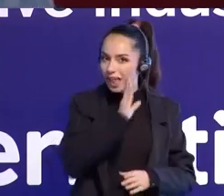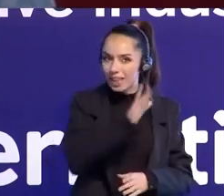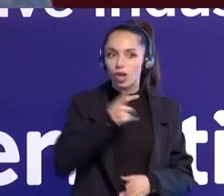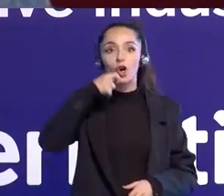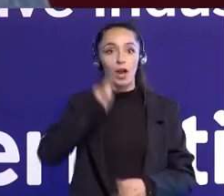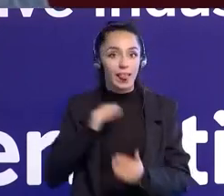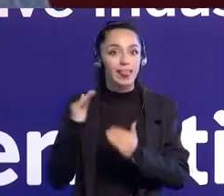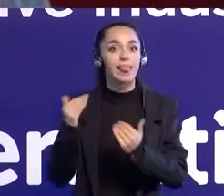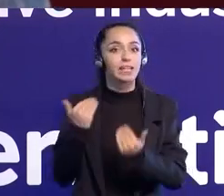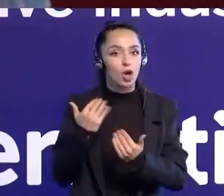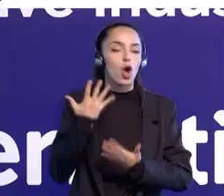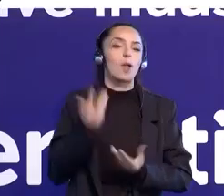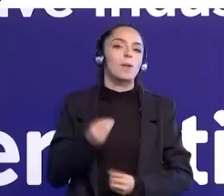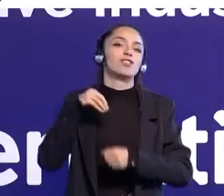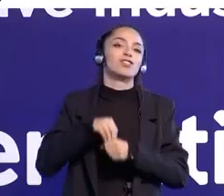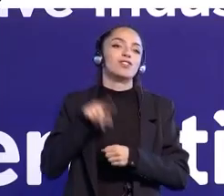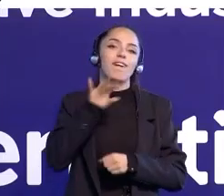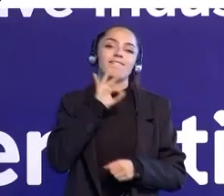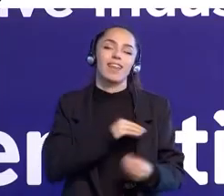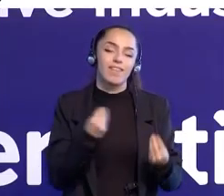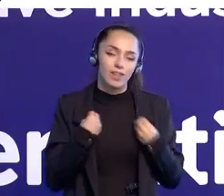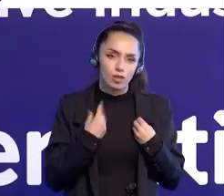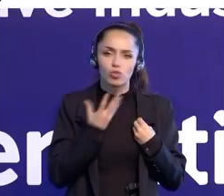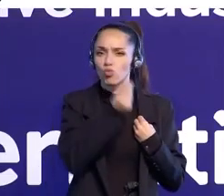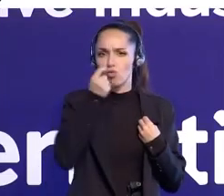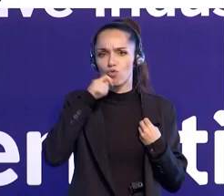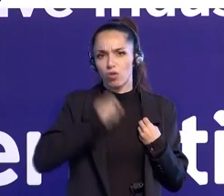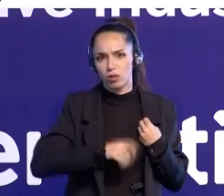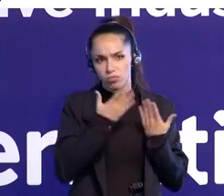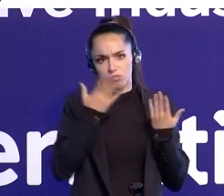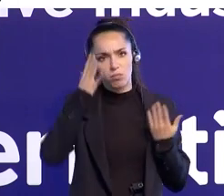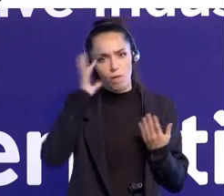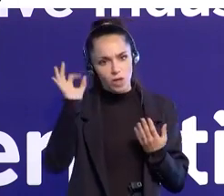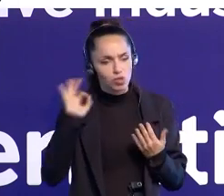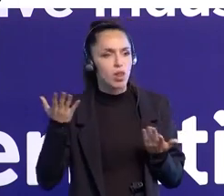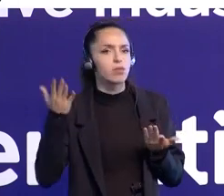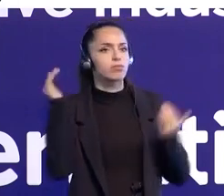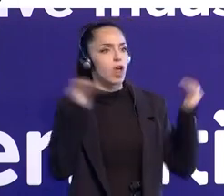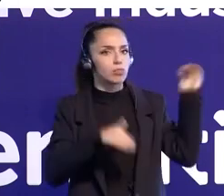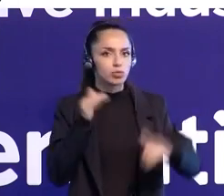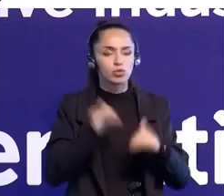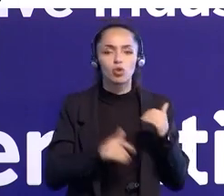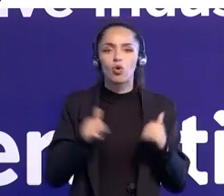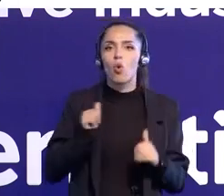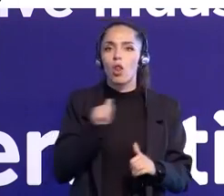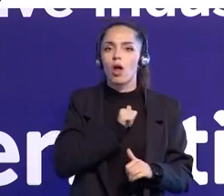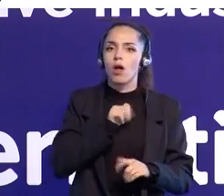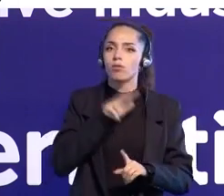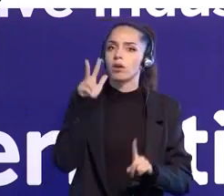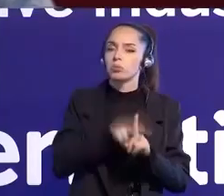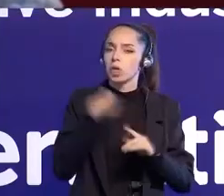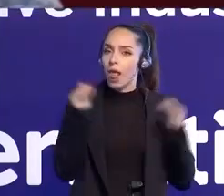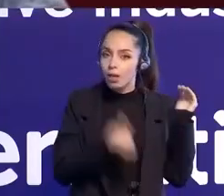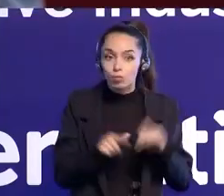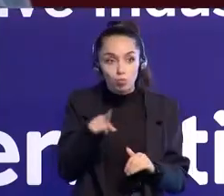Ukrainian creative professionals have actually joined the army. And these are our best people, the